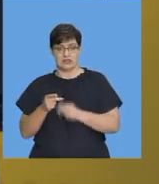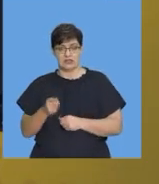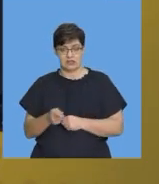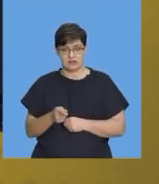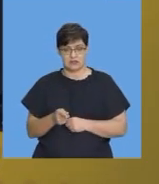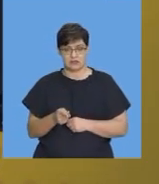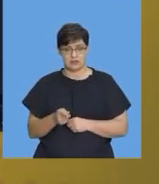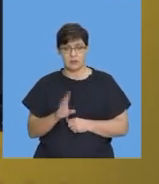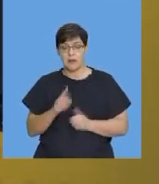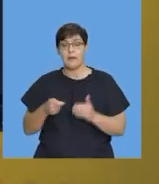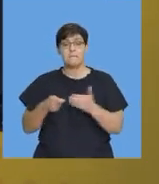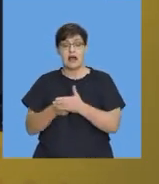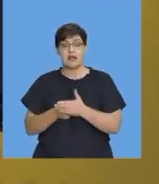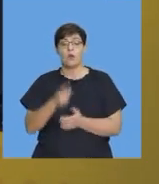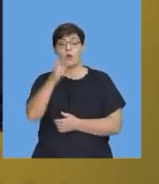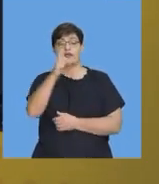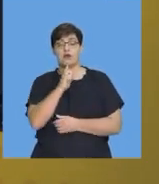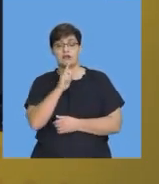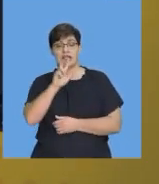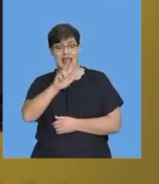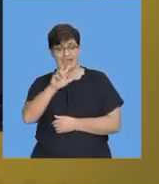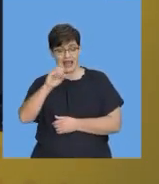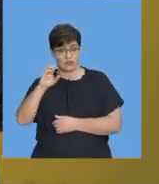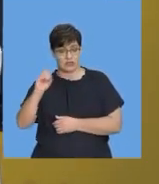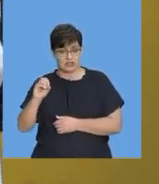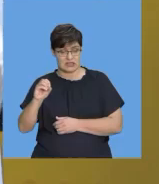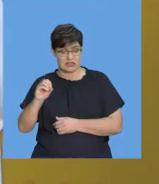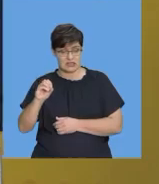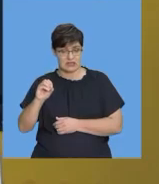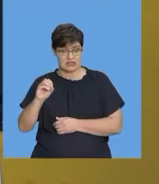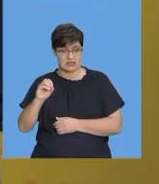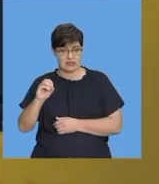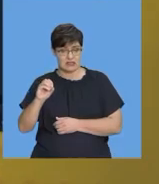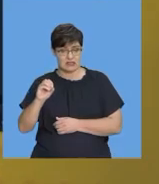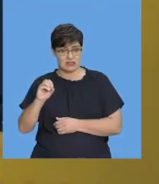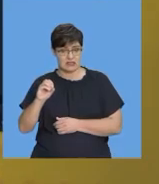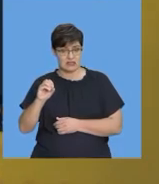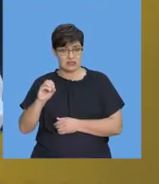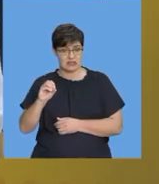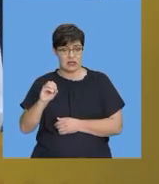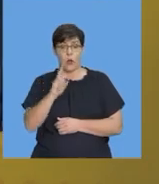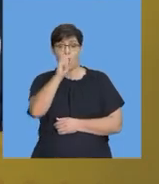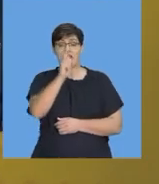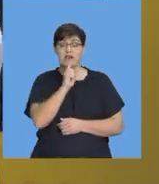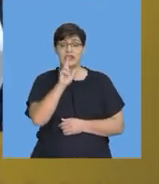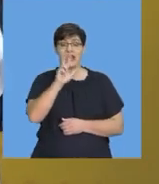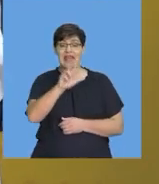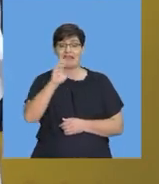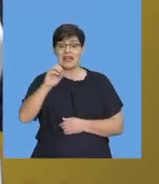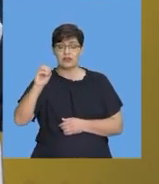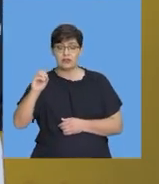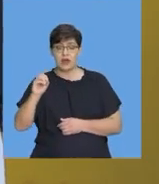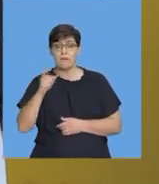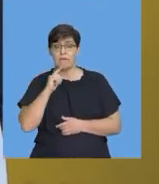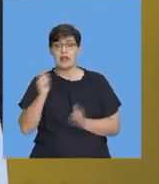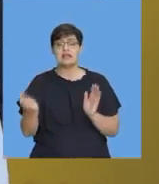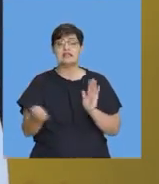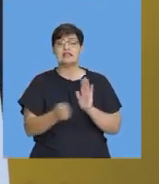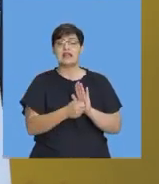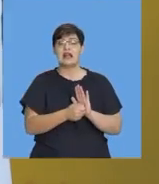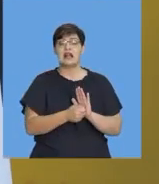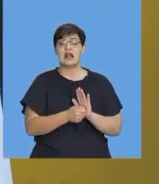bought 1,800 units. That's correct. But of those 1,800, I've only sold